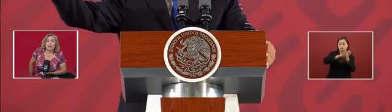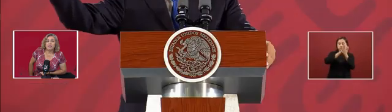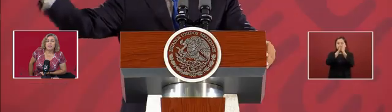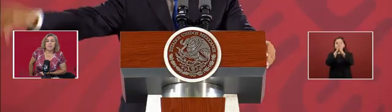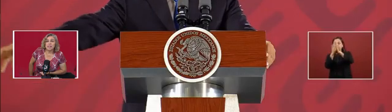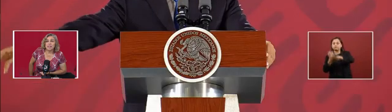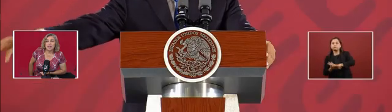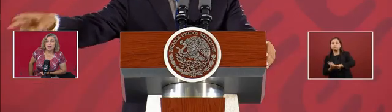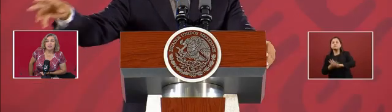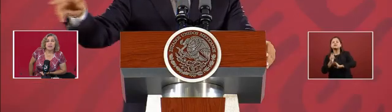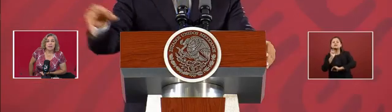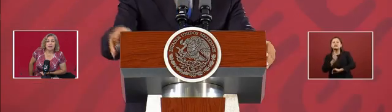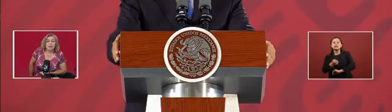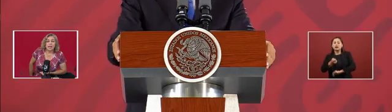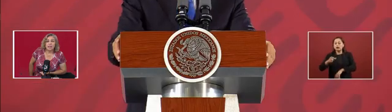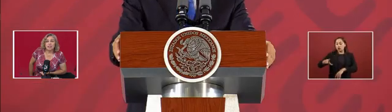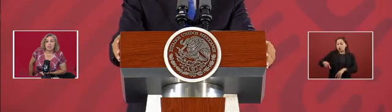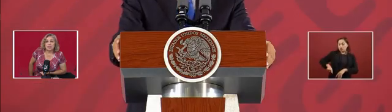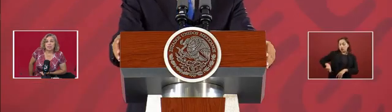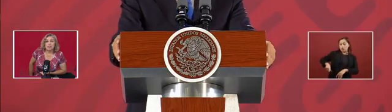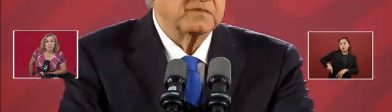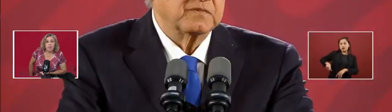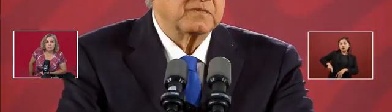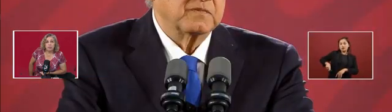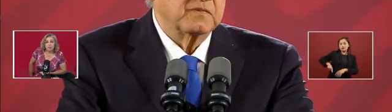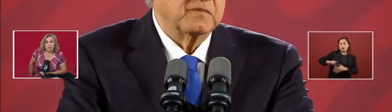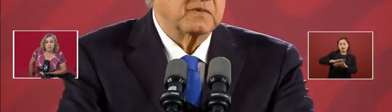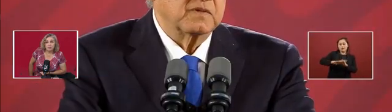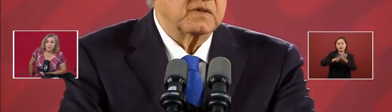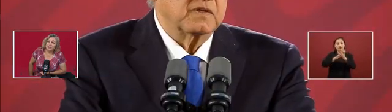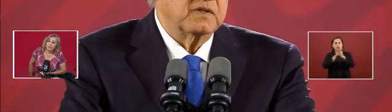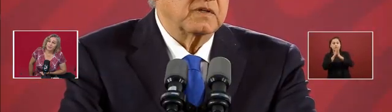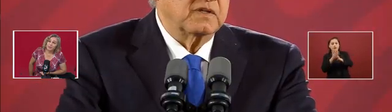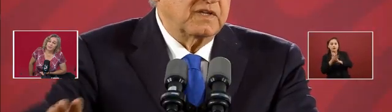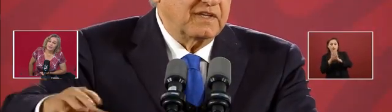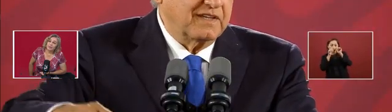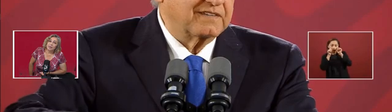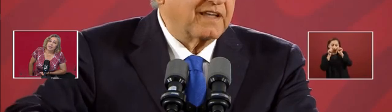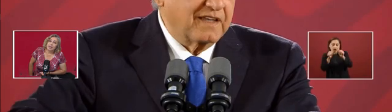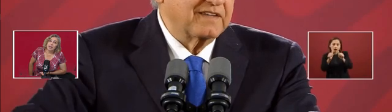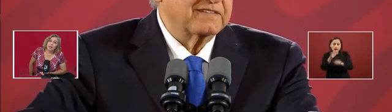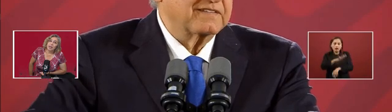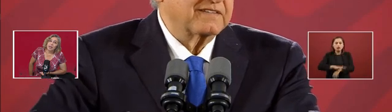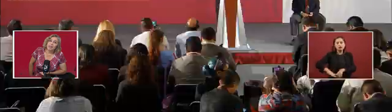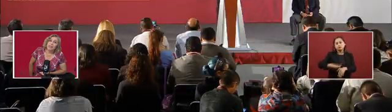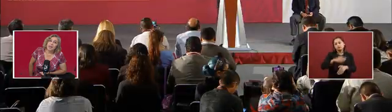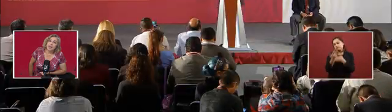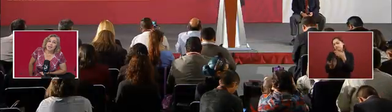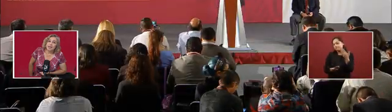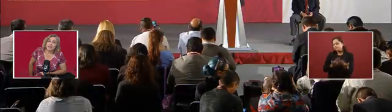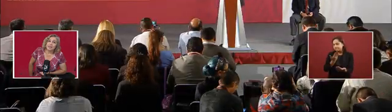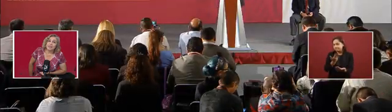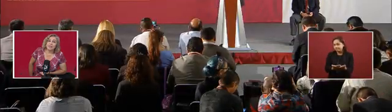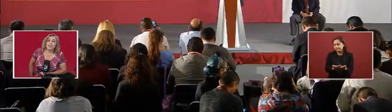lo decidió un juez, because the judge decided esta that se way, llama investigación, is now being